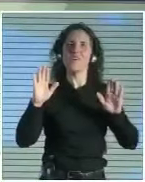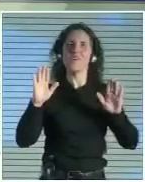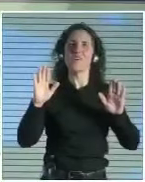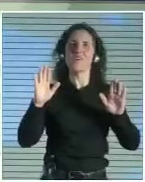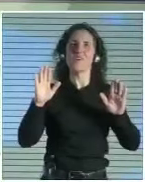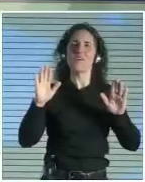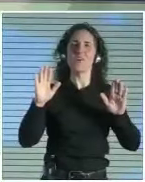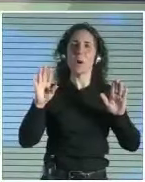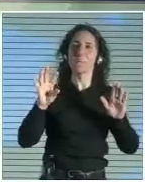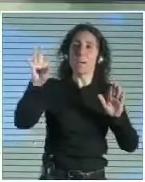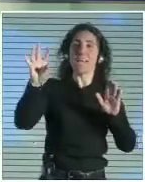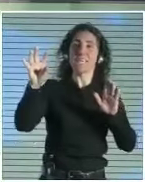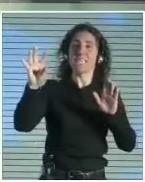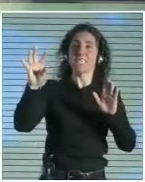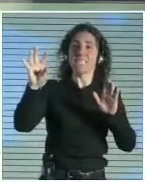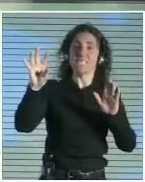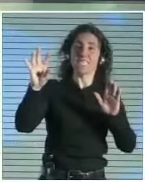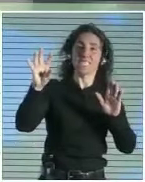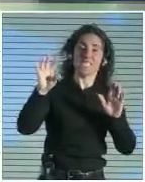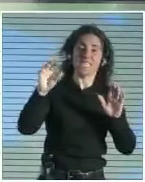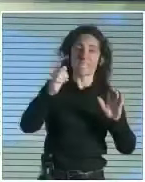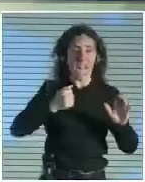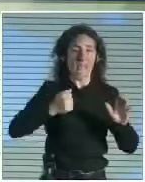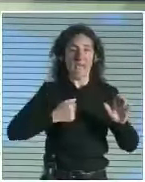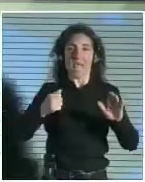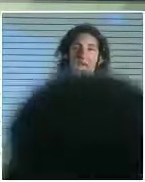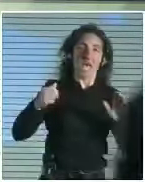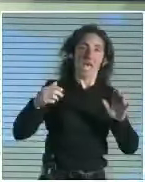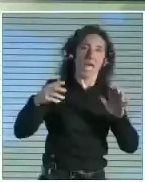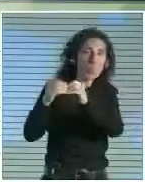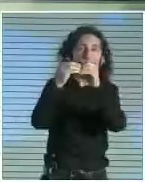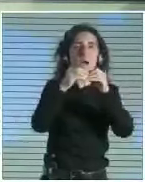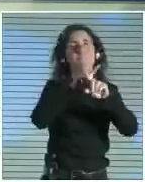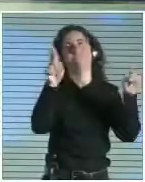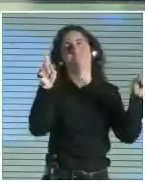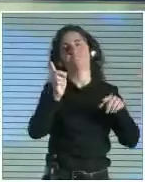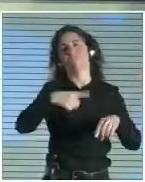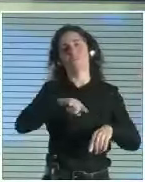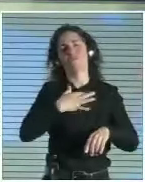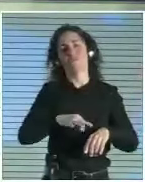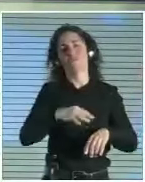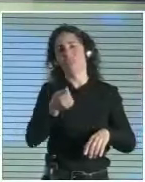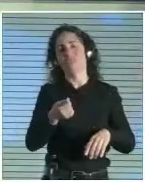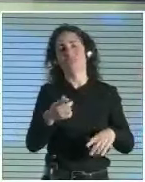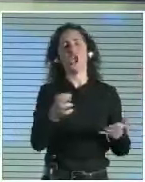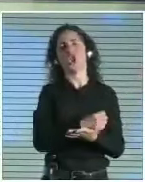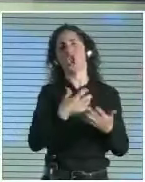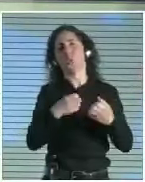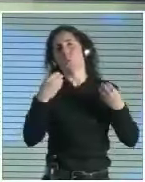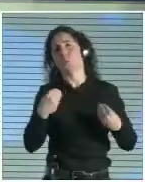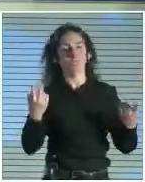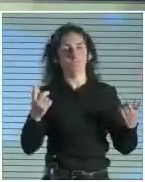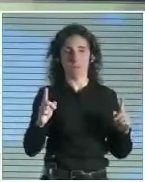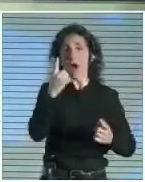put a blanket statement to say that, is it all working well everywhere? No, there are some places that are doing it exceptionally well, and there are some places that are much more in its